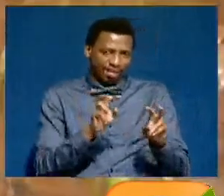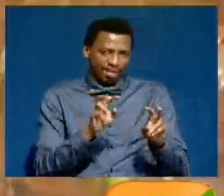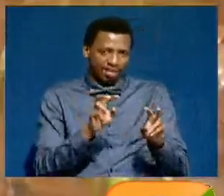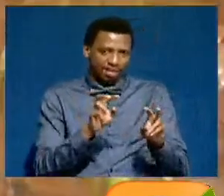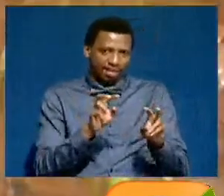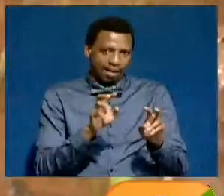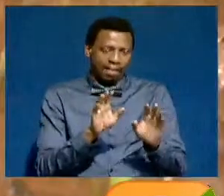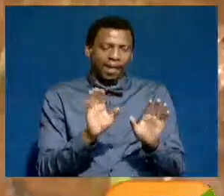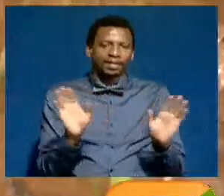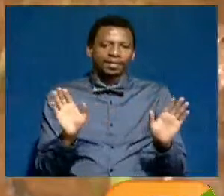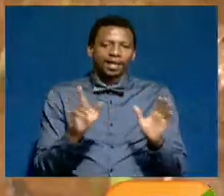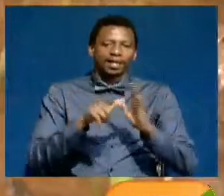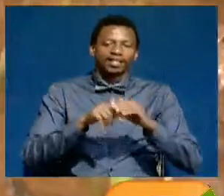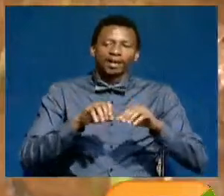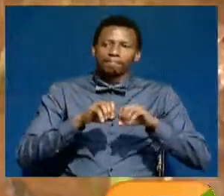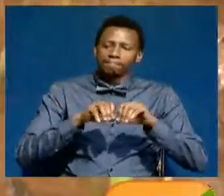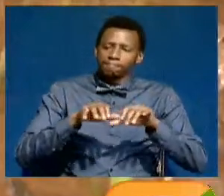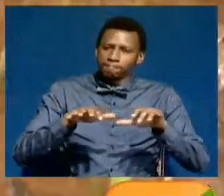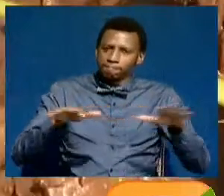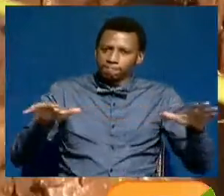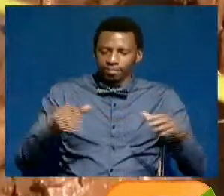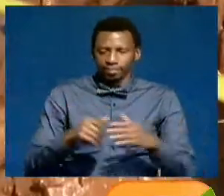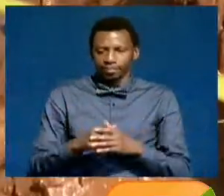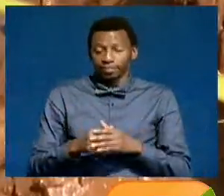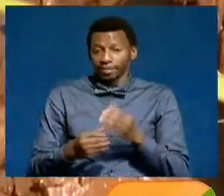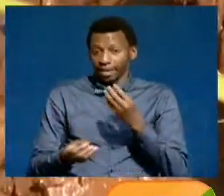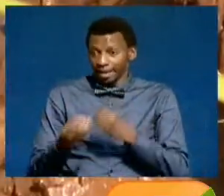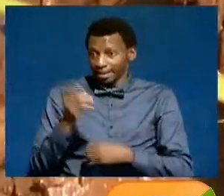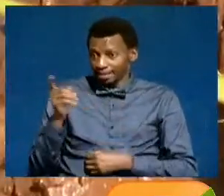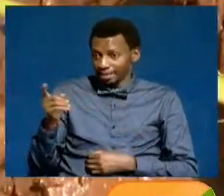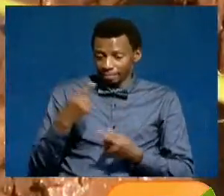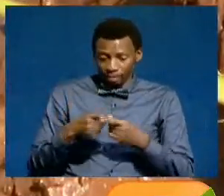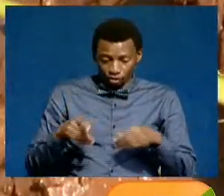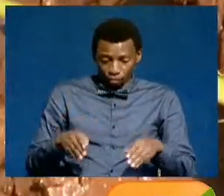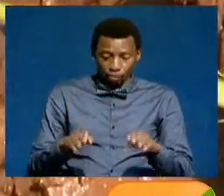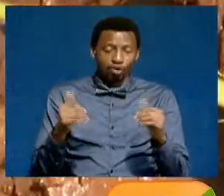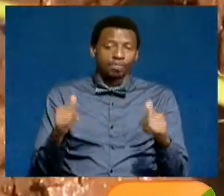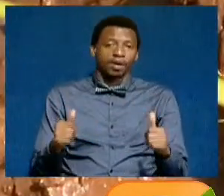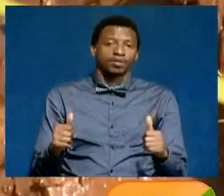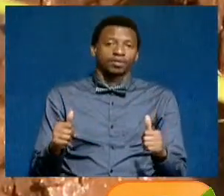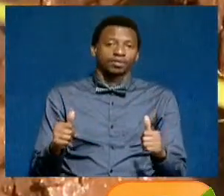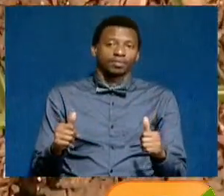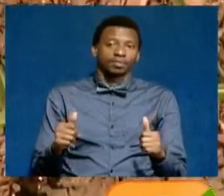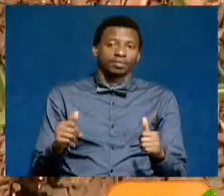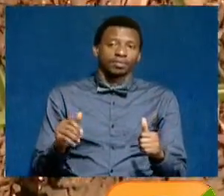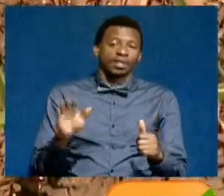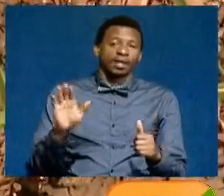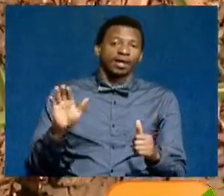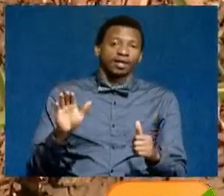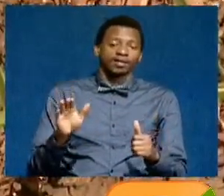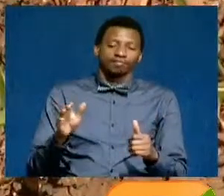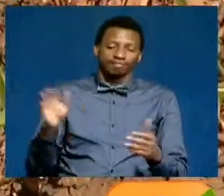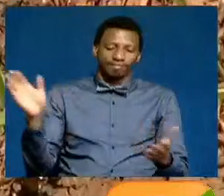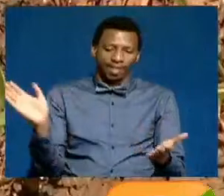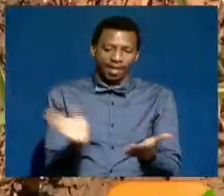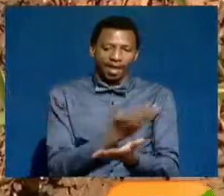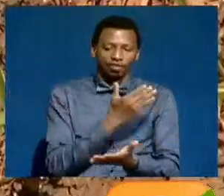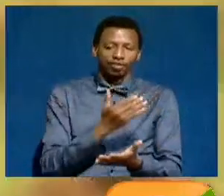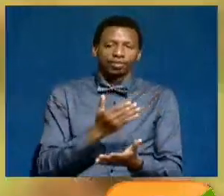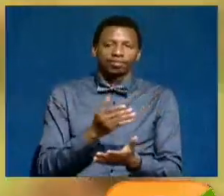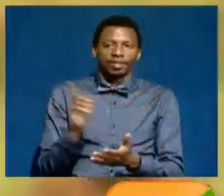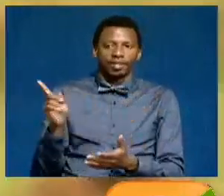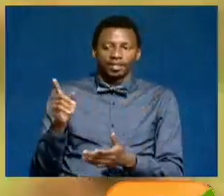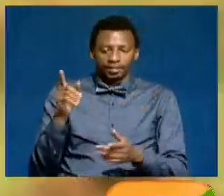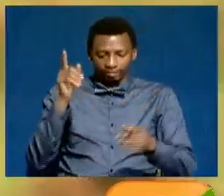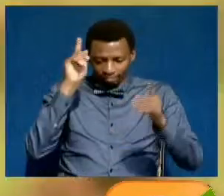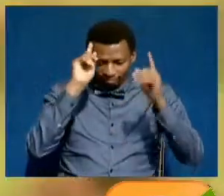will be introduced. They feed on the pests but cannot reproduce, leaving out their circle while eradicating the pests.